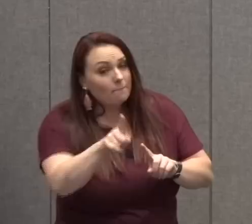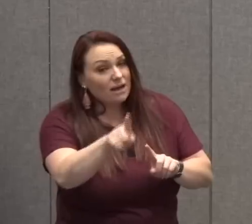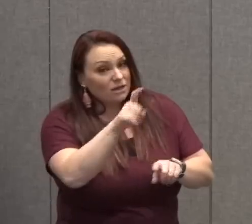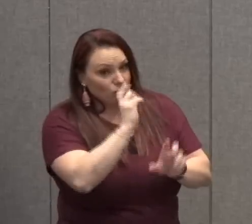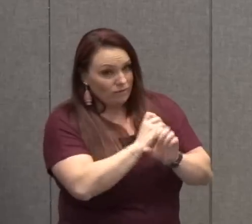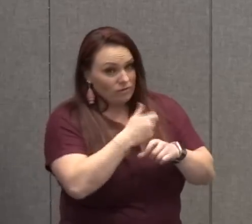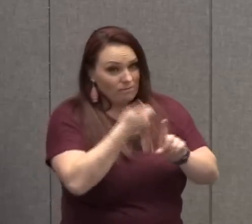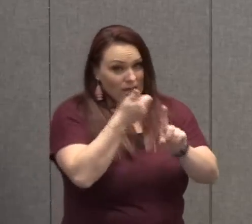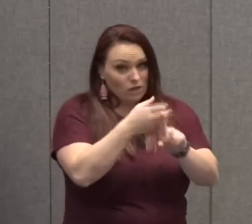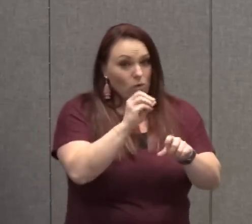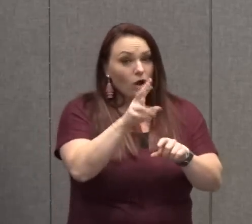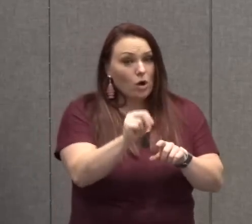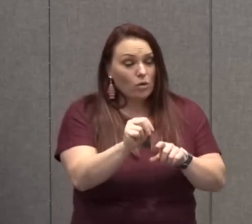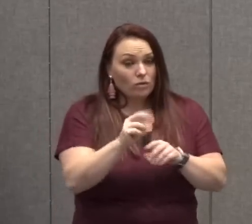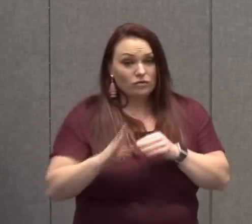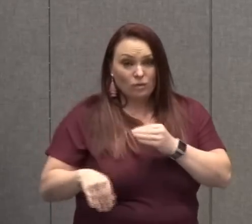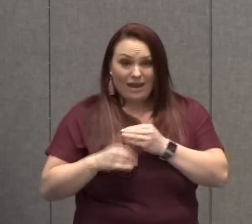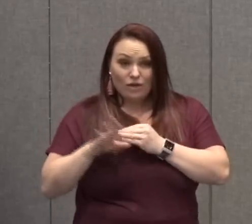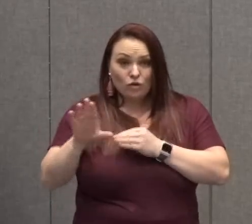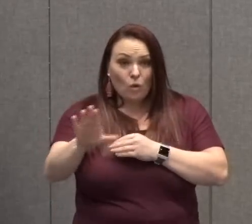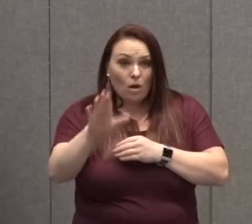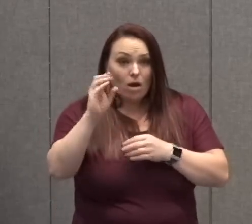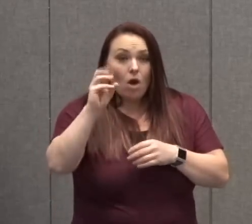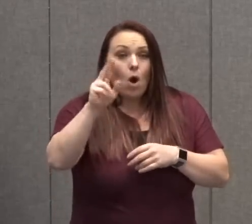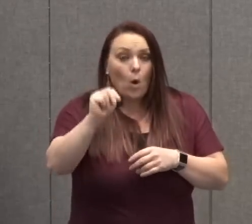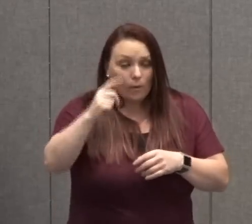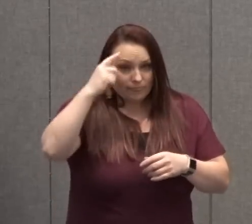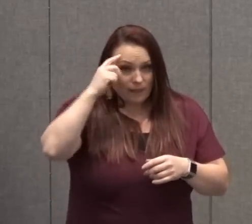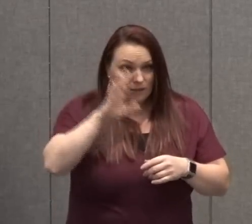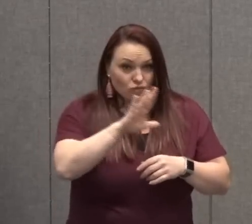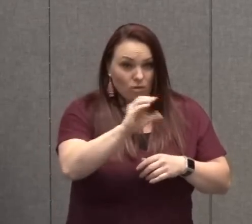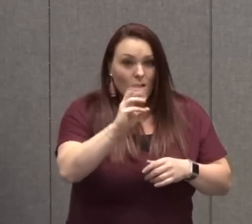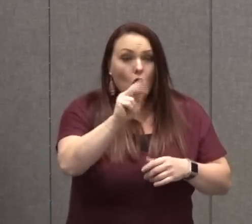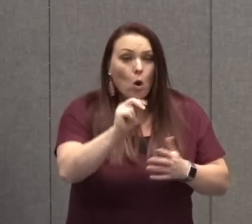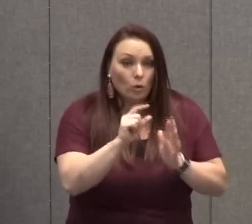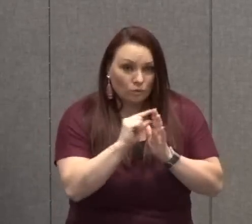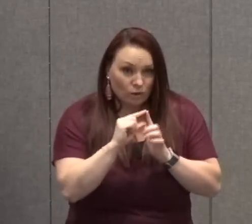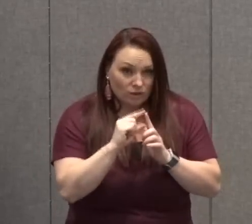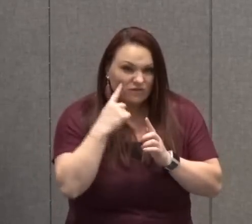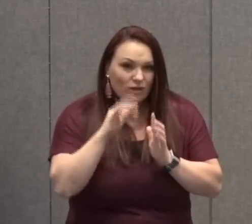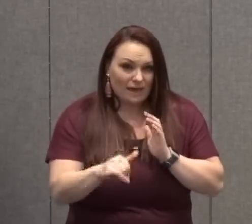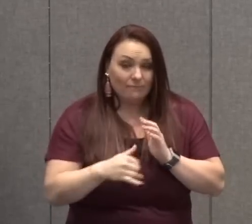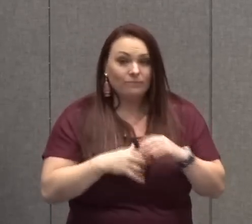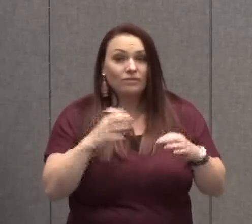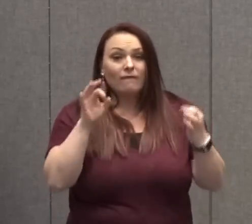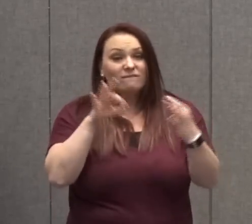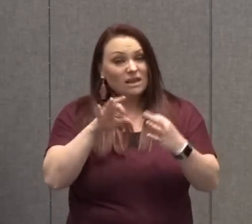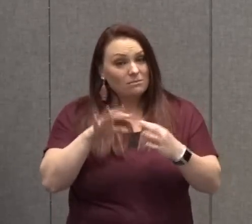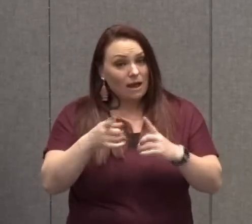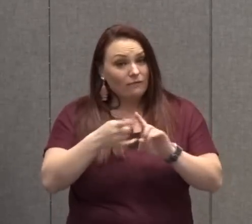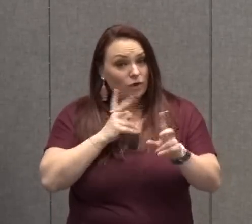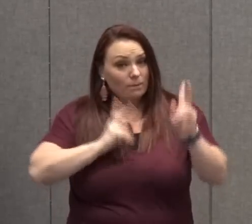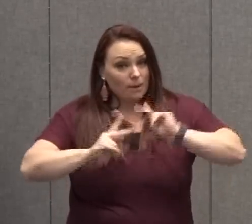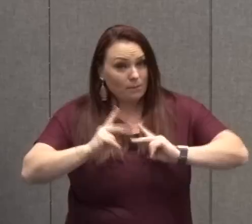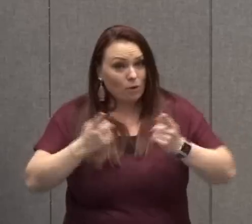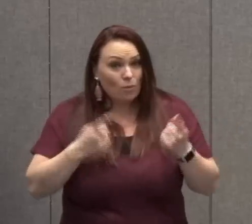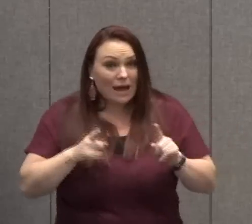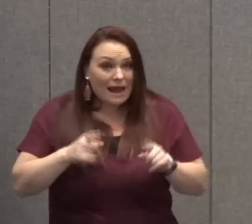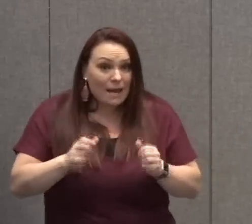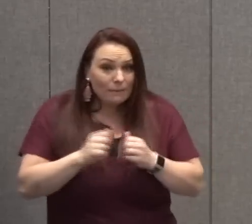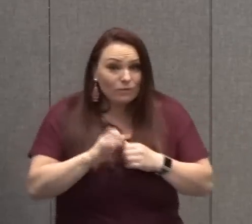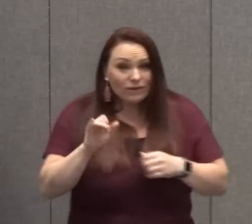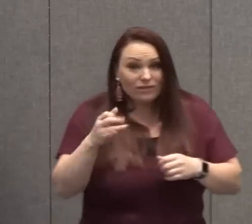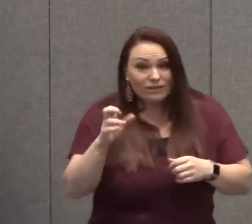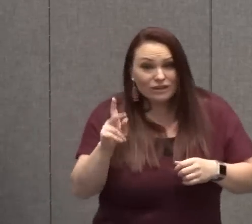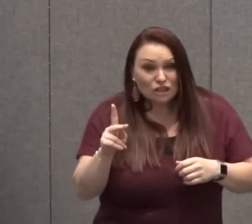them, just add your own thoughts and words to those. I have a lot of feedback from people asking, well, what happened to Jack?